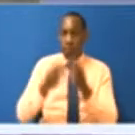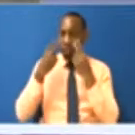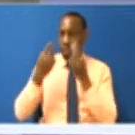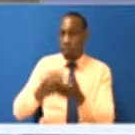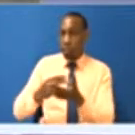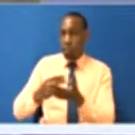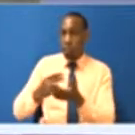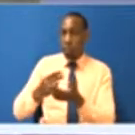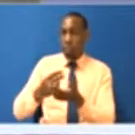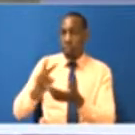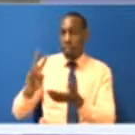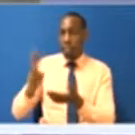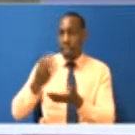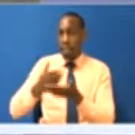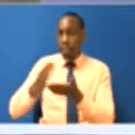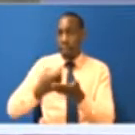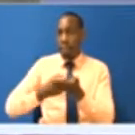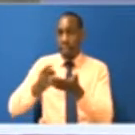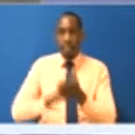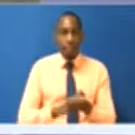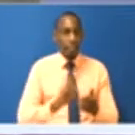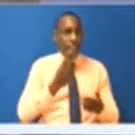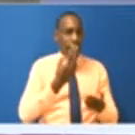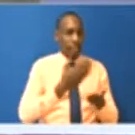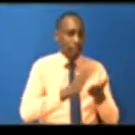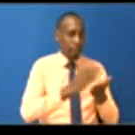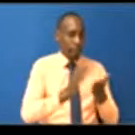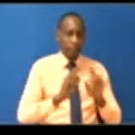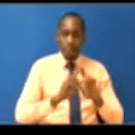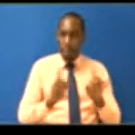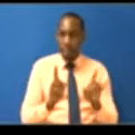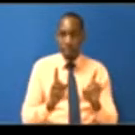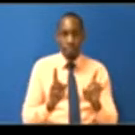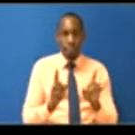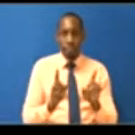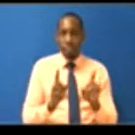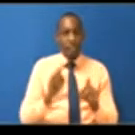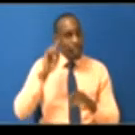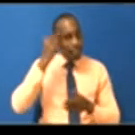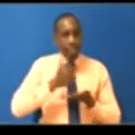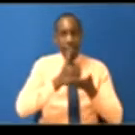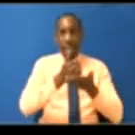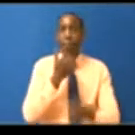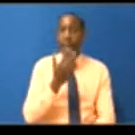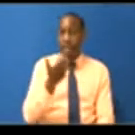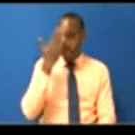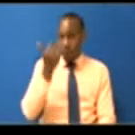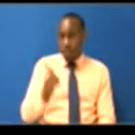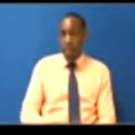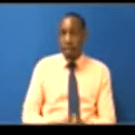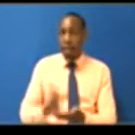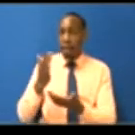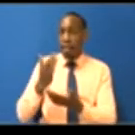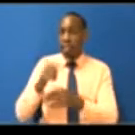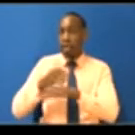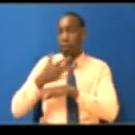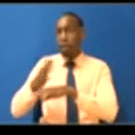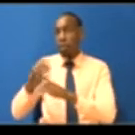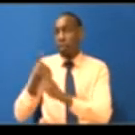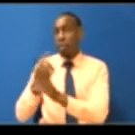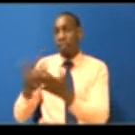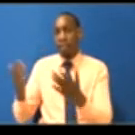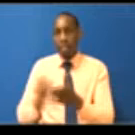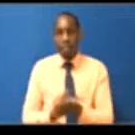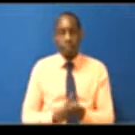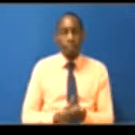debates in the second part of the debate but i unfortunately i don't think that it will help a lot because they spent too much time on the other thing so let me